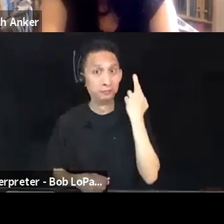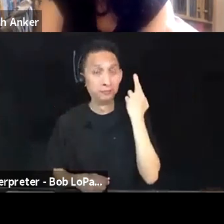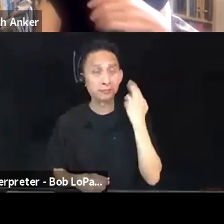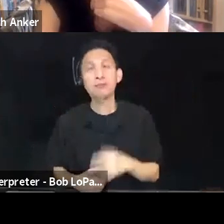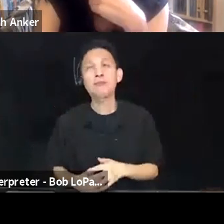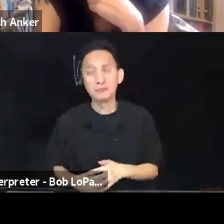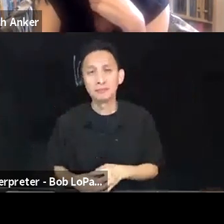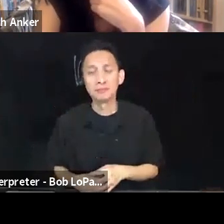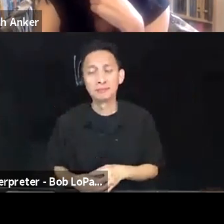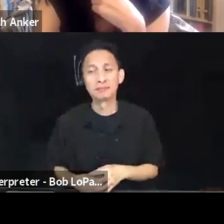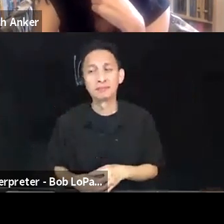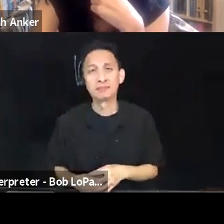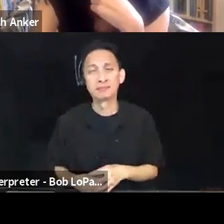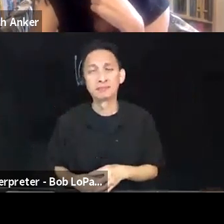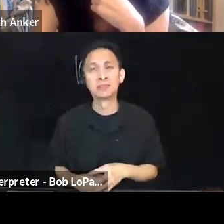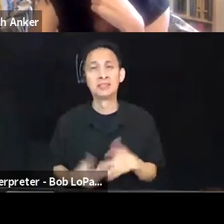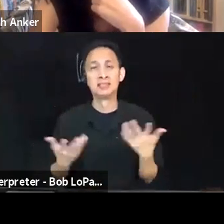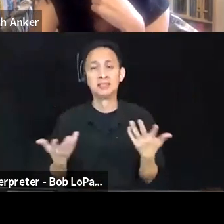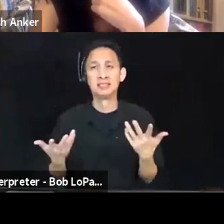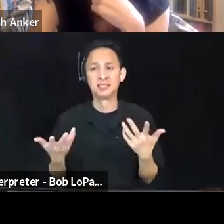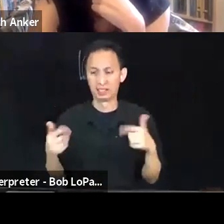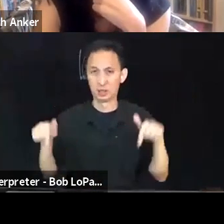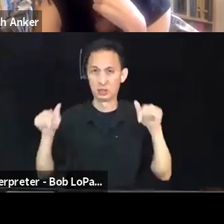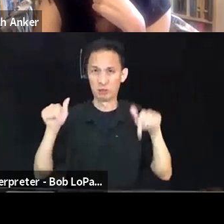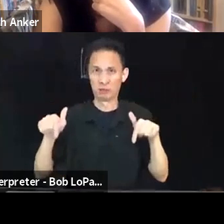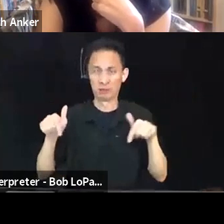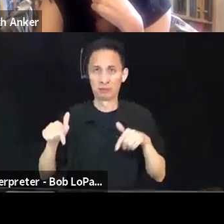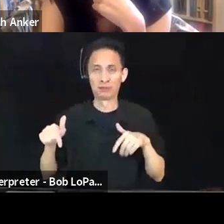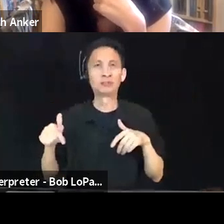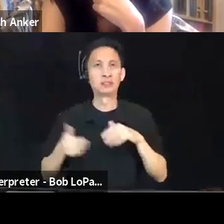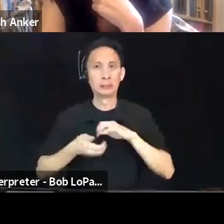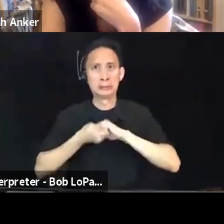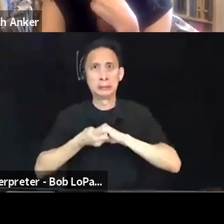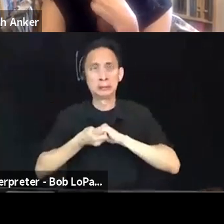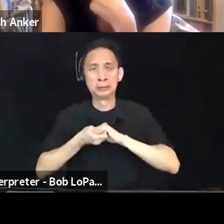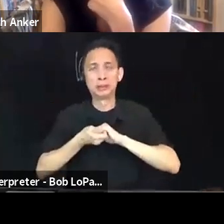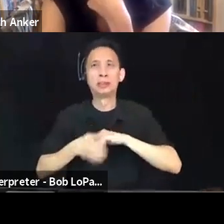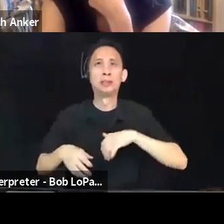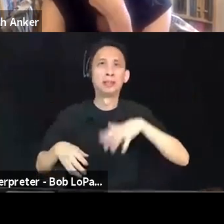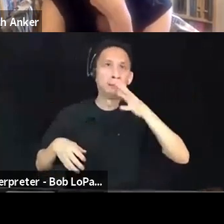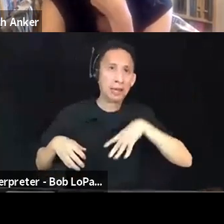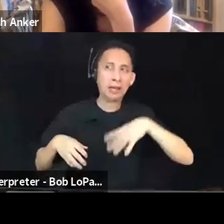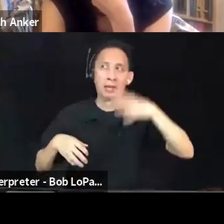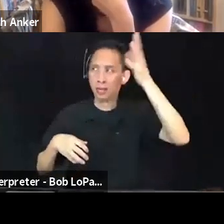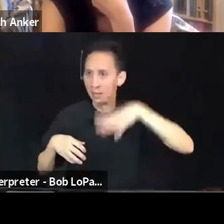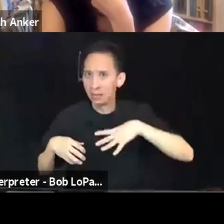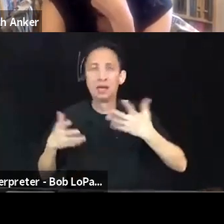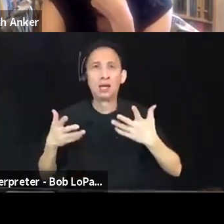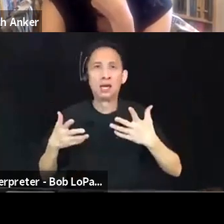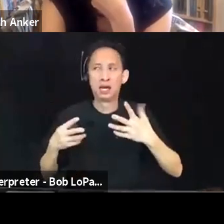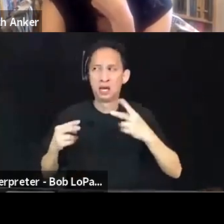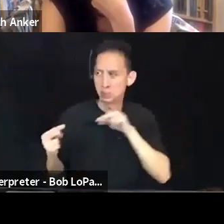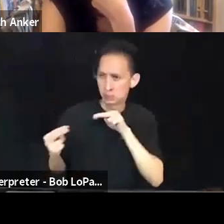a battle that confronts kinsmen and women with their own